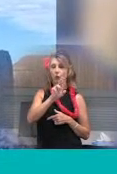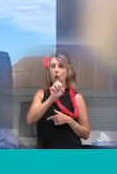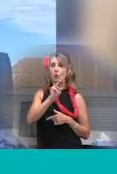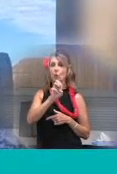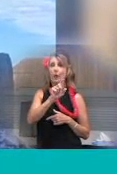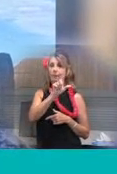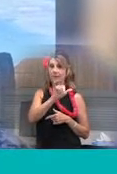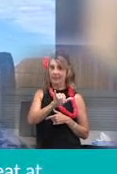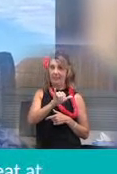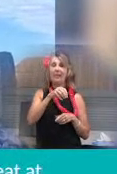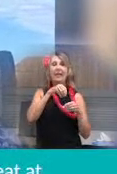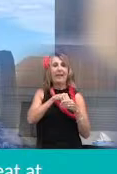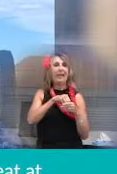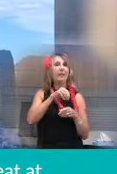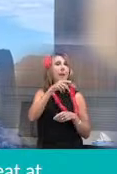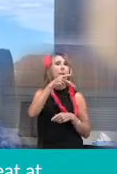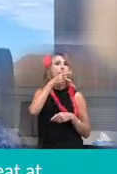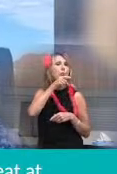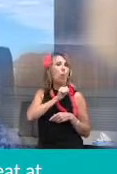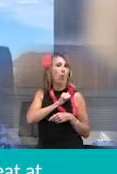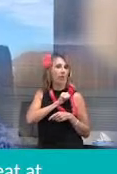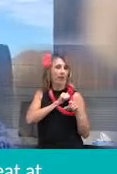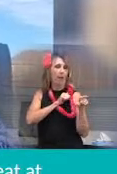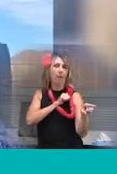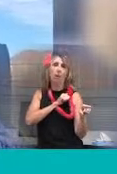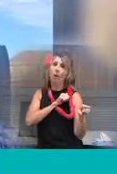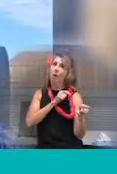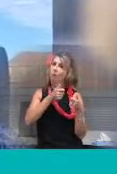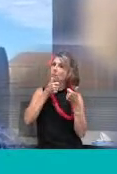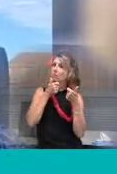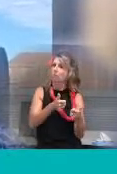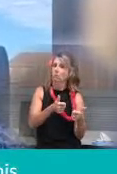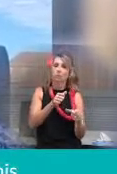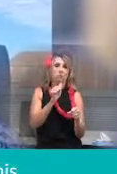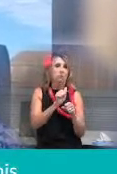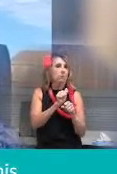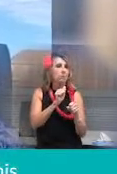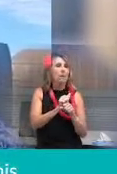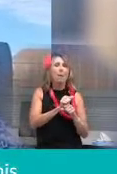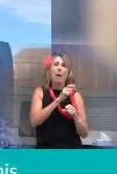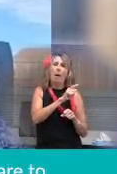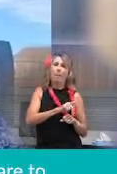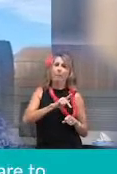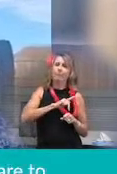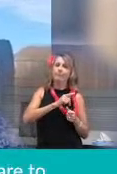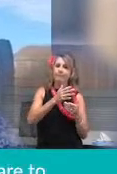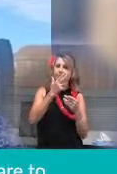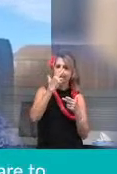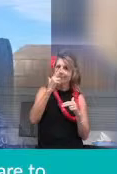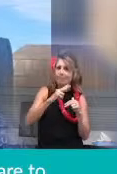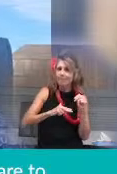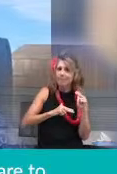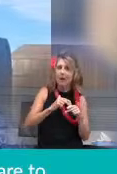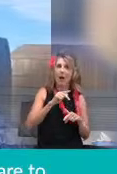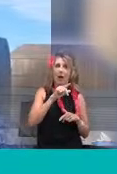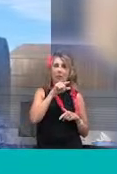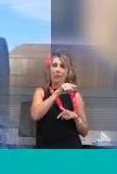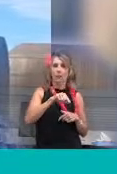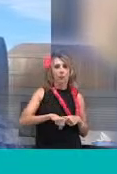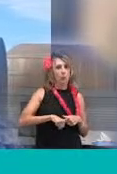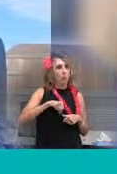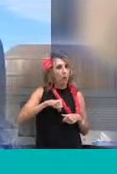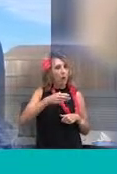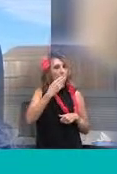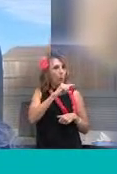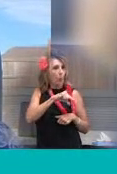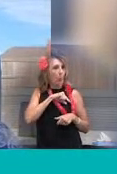Not only is Roger a hard worker and fun to be around, but he's great at his job. He's known for the quality of his workmanship and his pride and care to